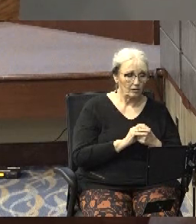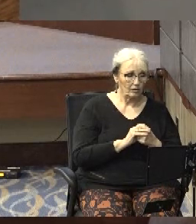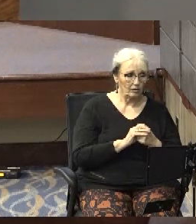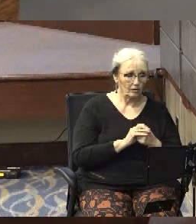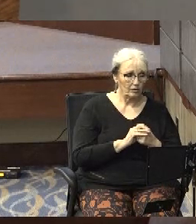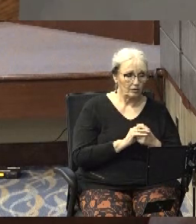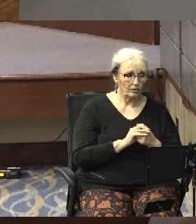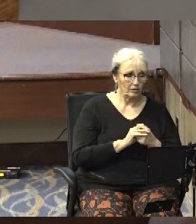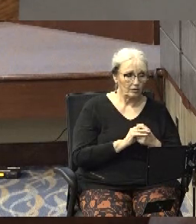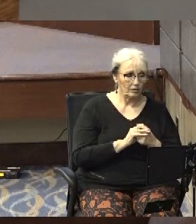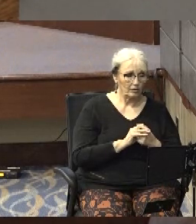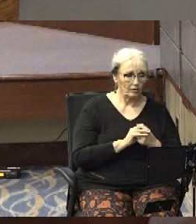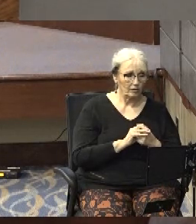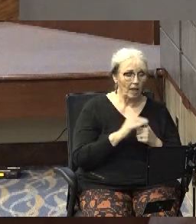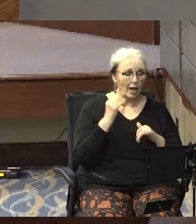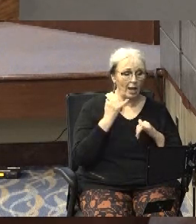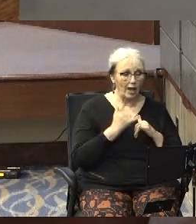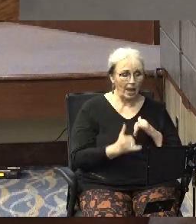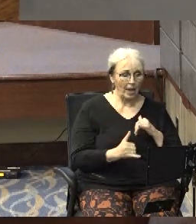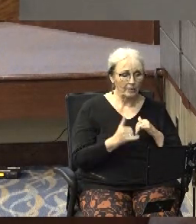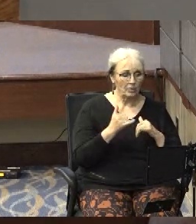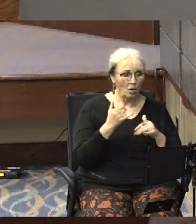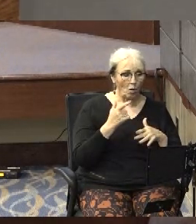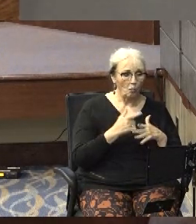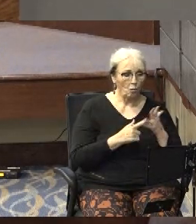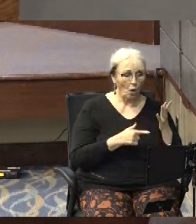Now, lastly,